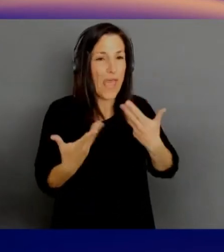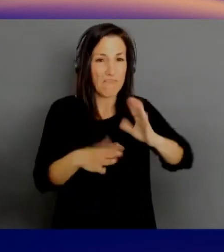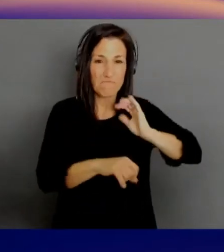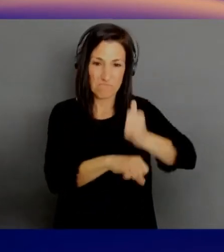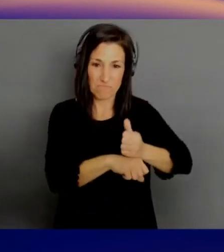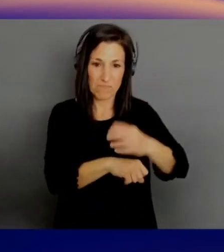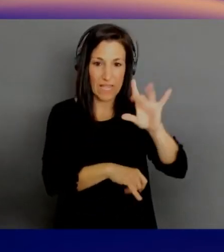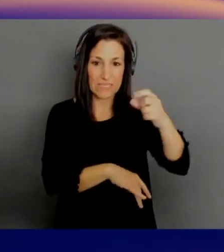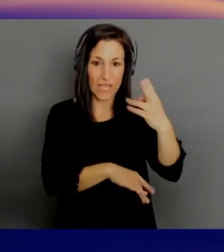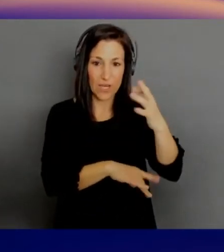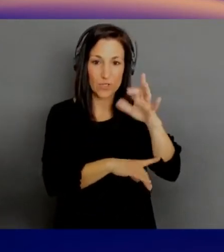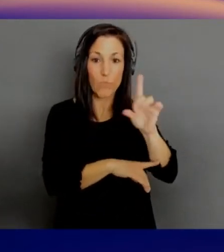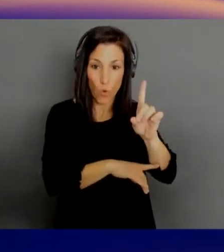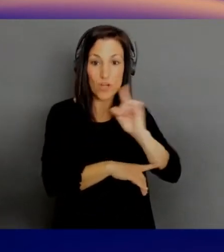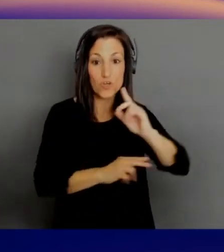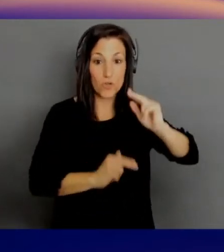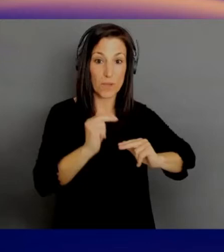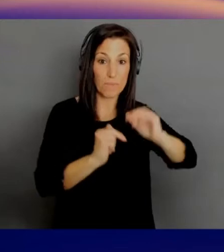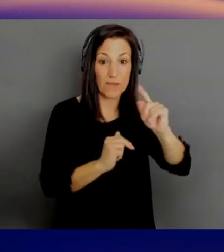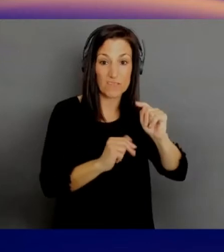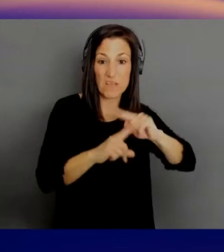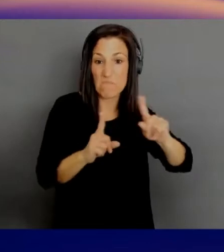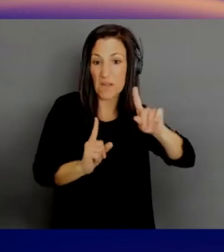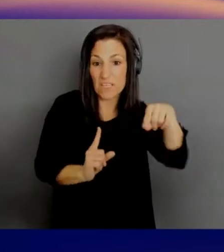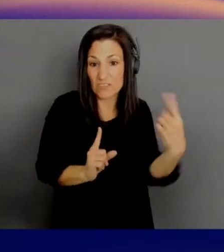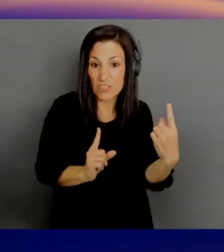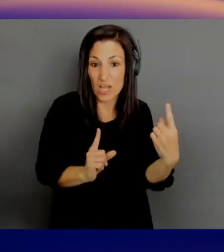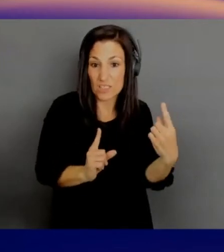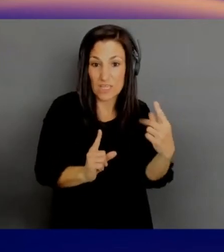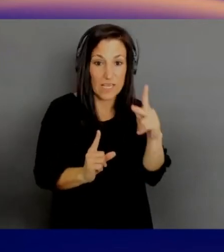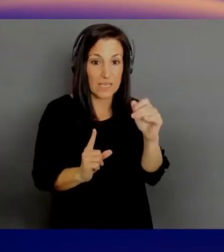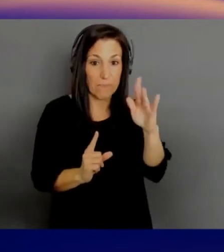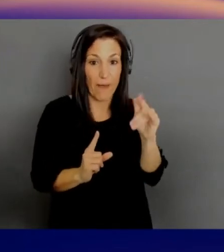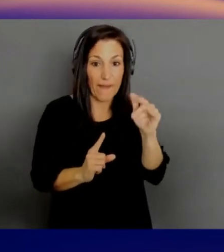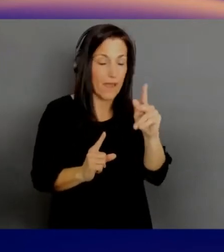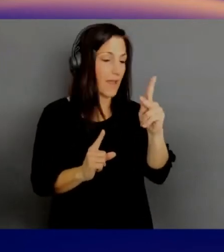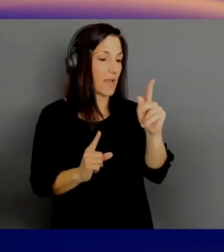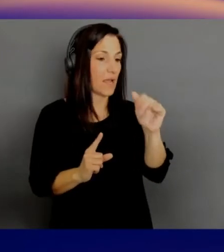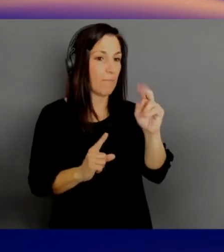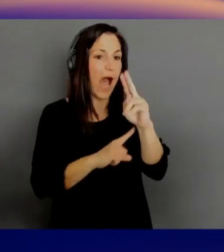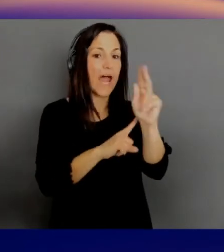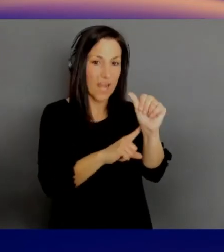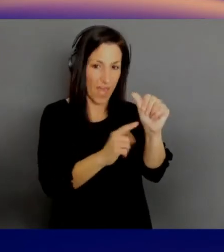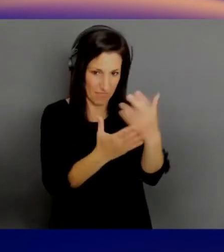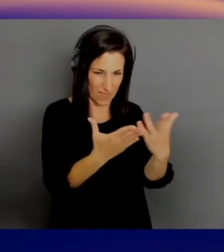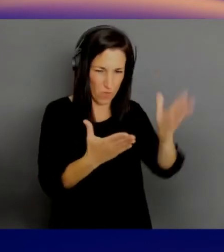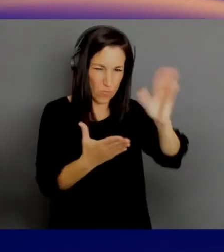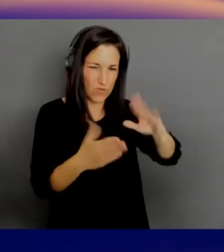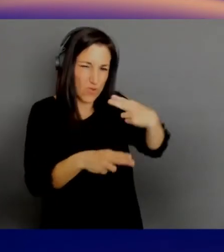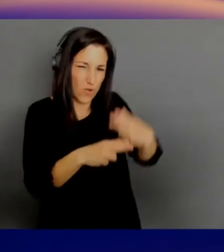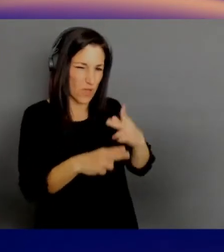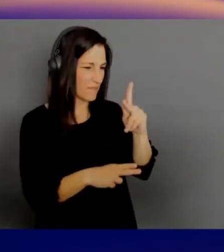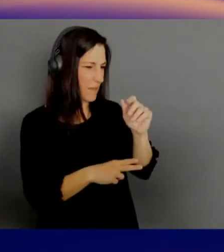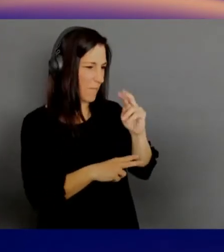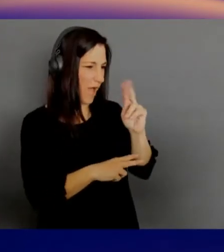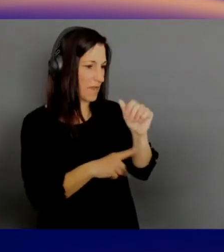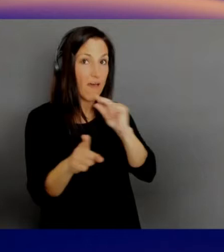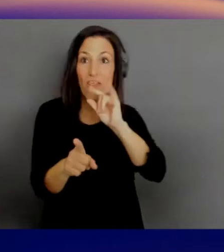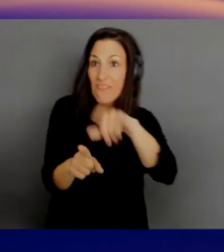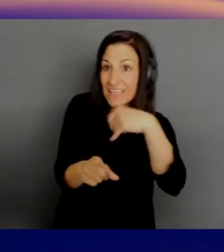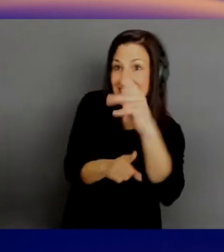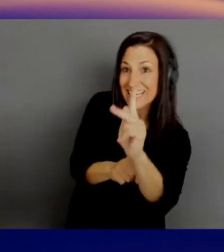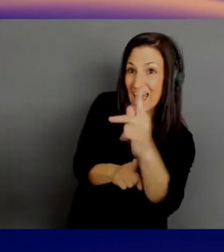the OpenSearch dashboard. It's nothing but Kibana kind of a thing earlier. We Okay. used to call as a Kibana. That's the K Right. in Ulk. Yeah.